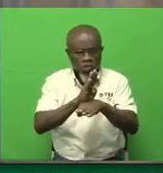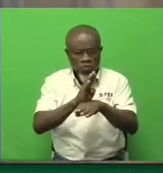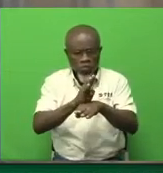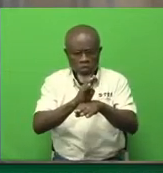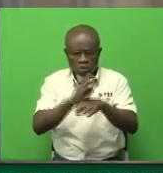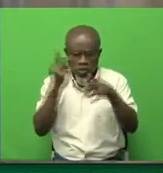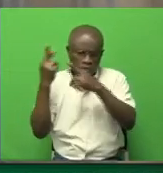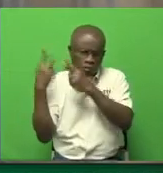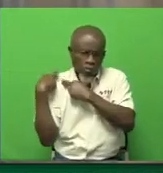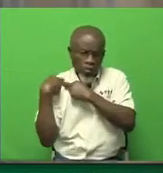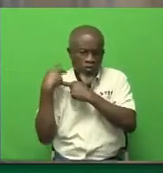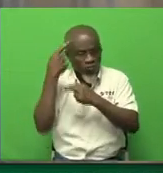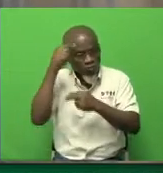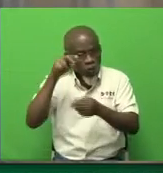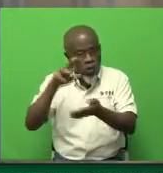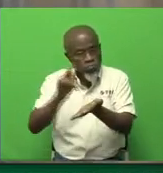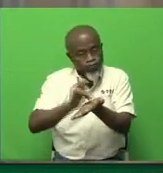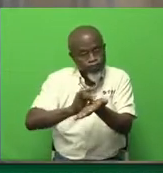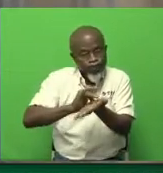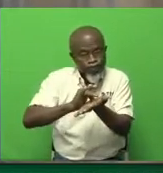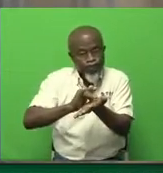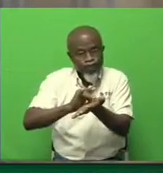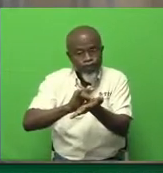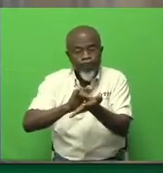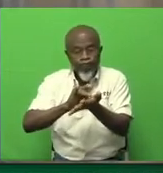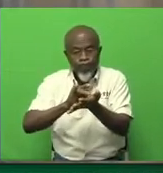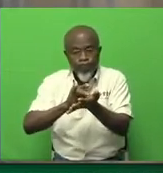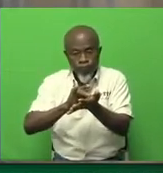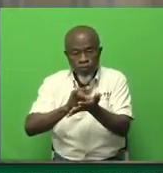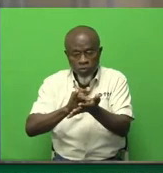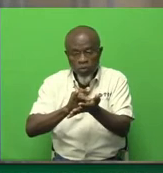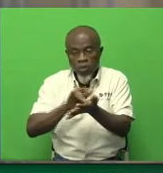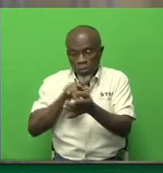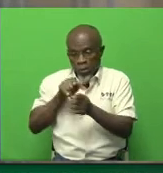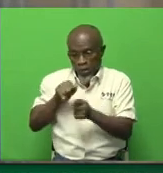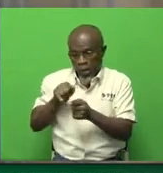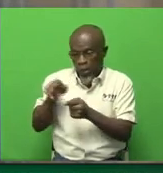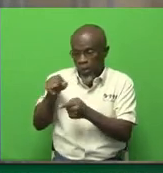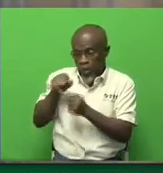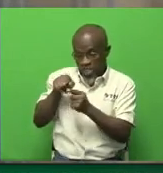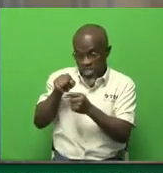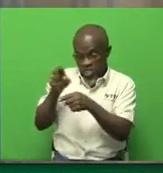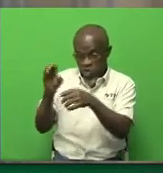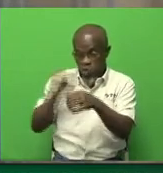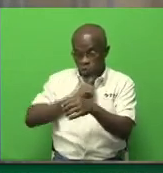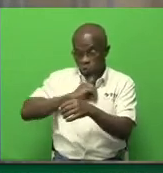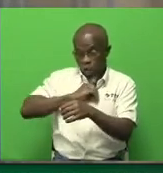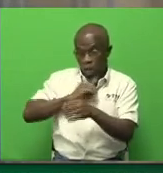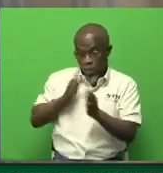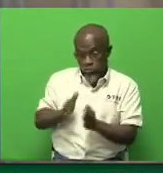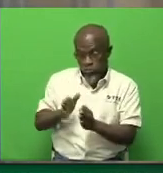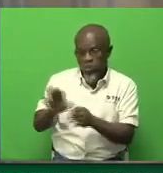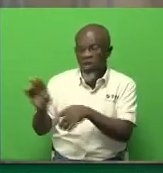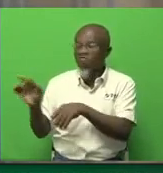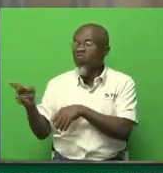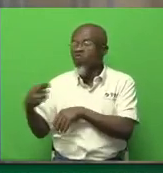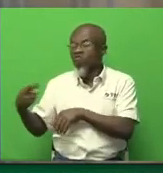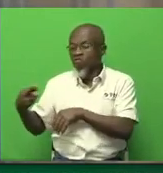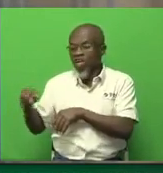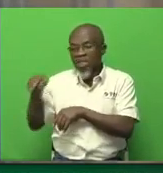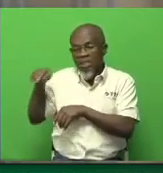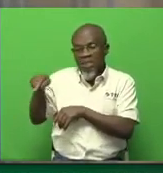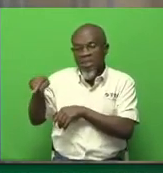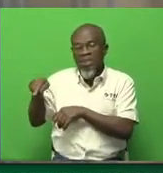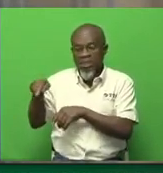country is owned by a close associate of the pnm and a friend of the big man himself and this company